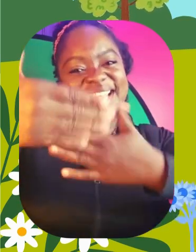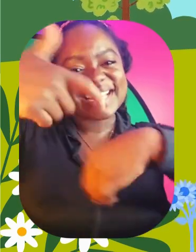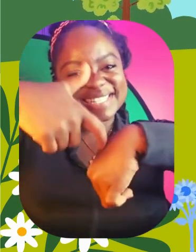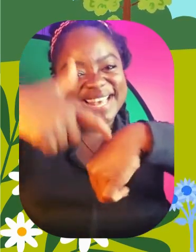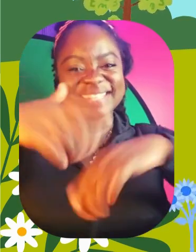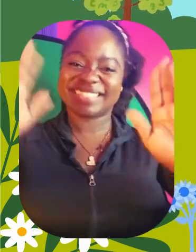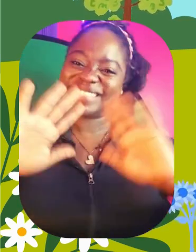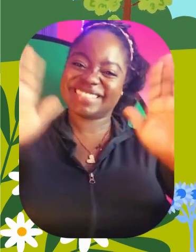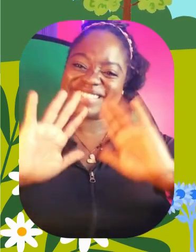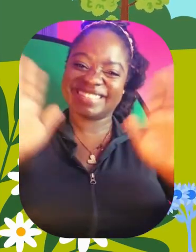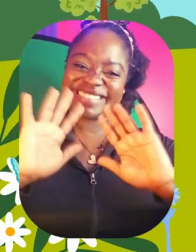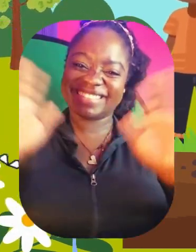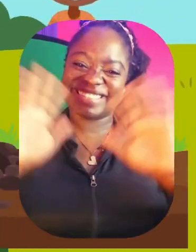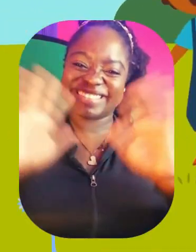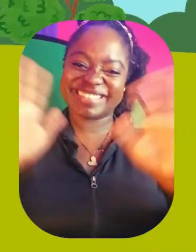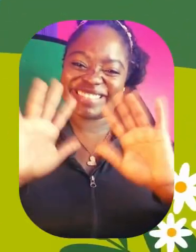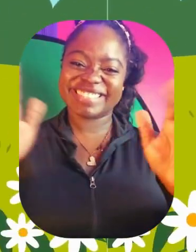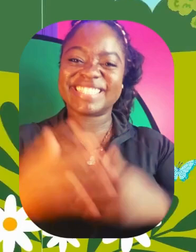See you next time.